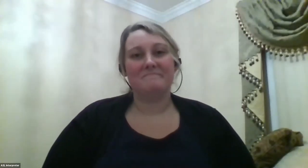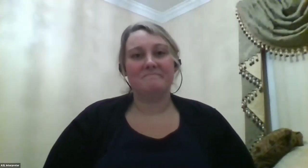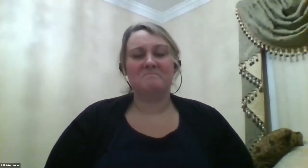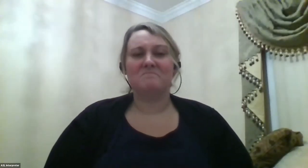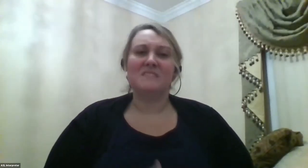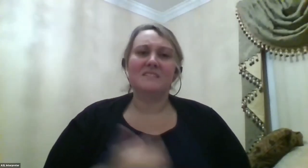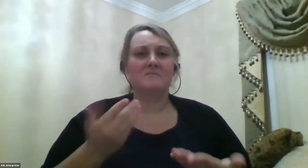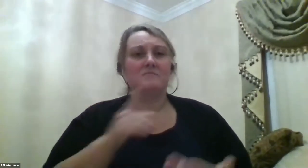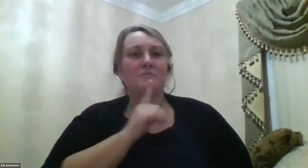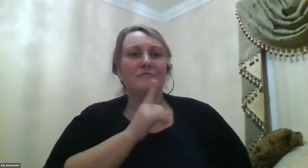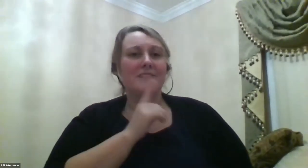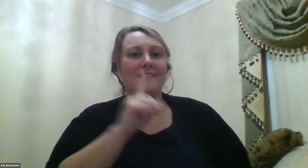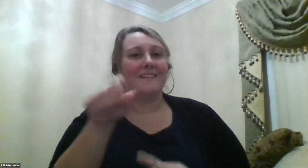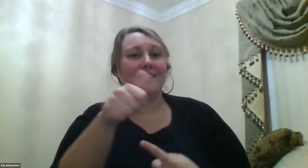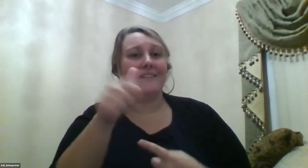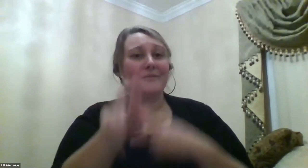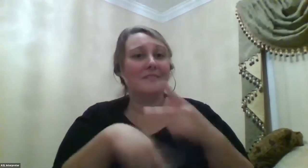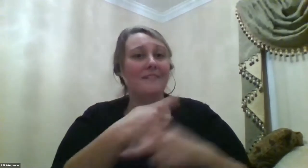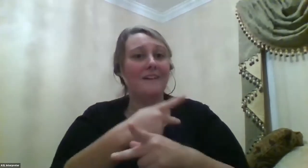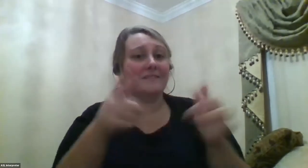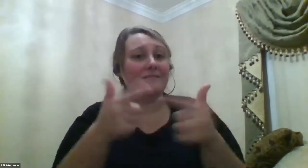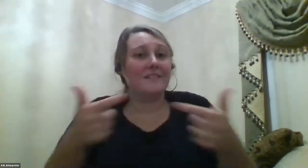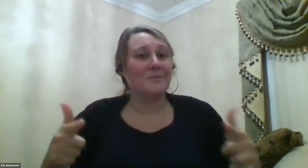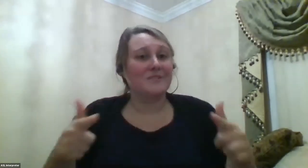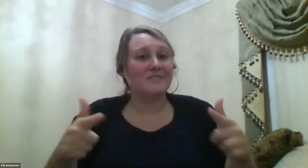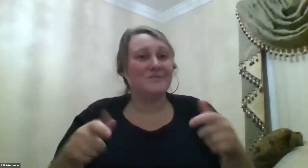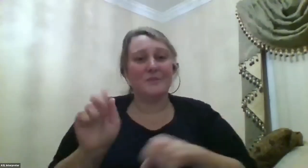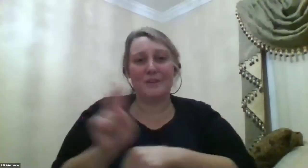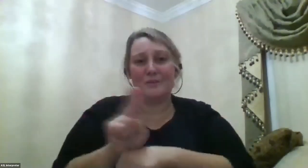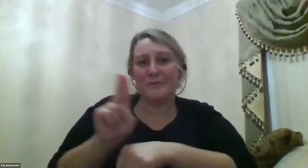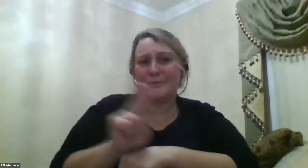or to talk about what's happening, um,